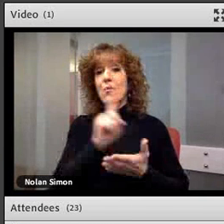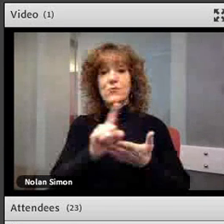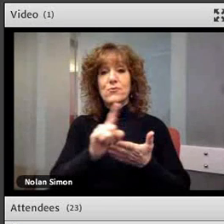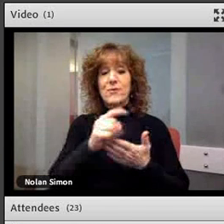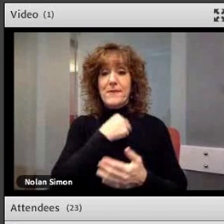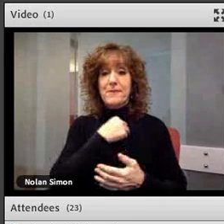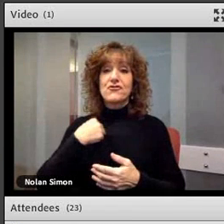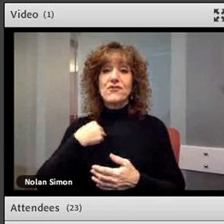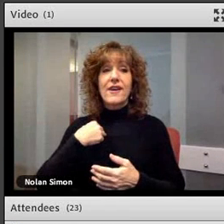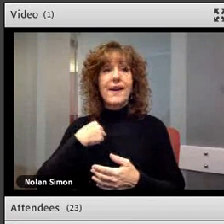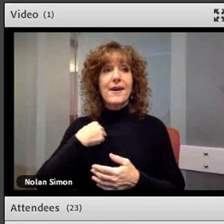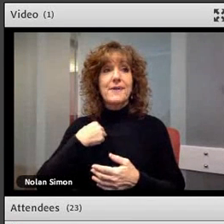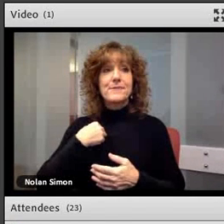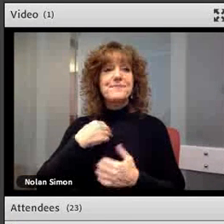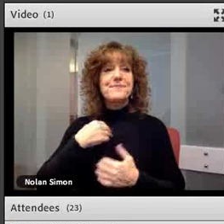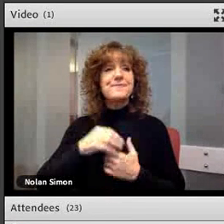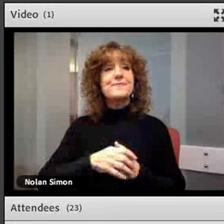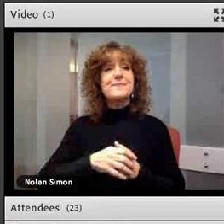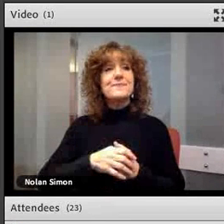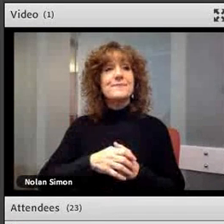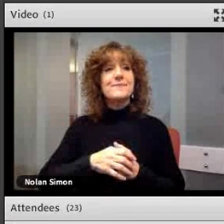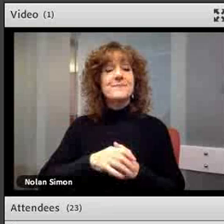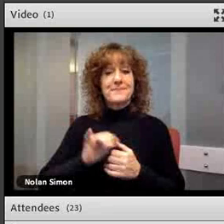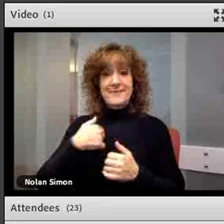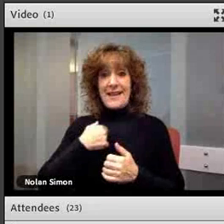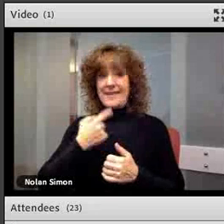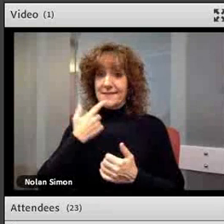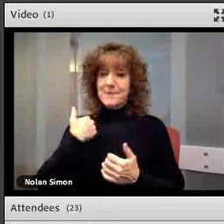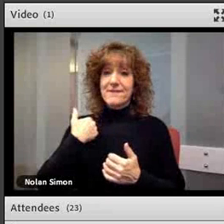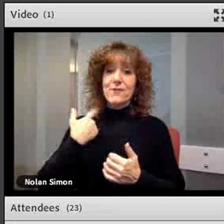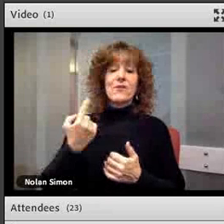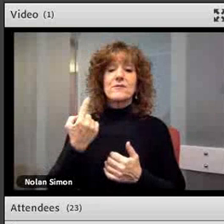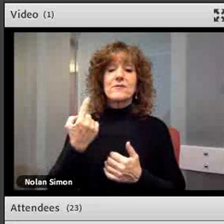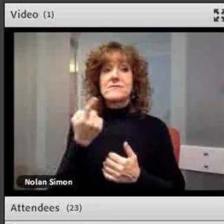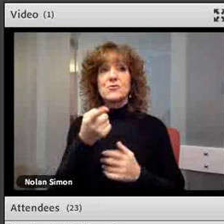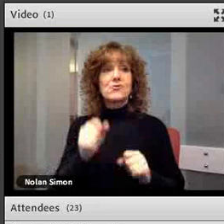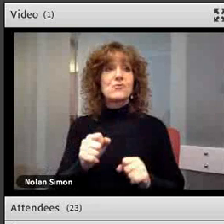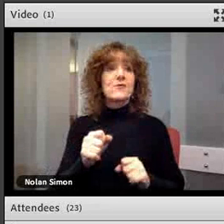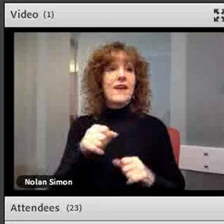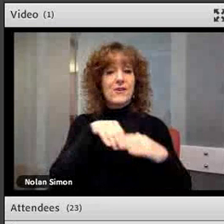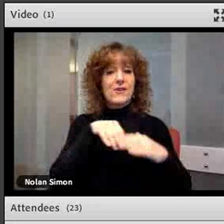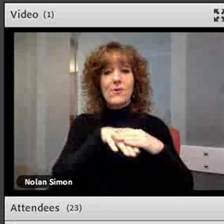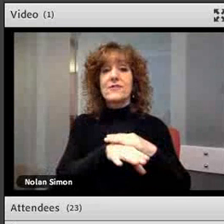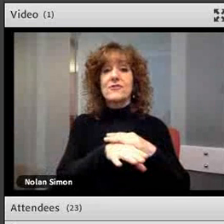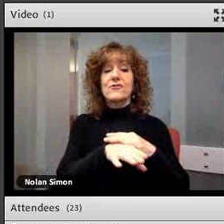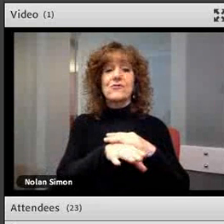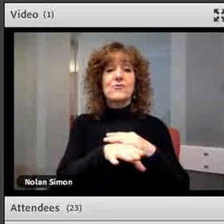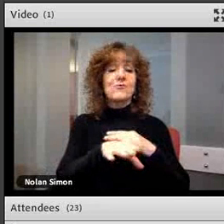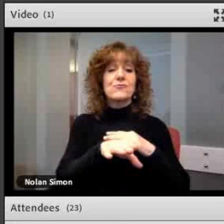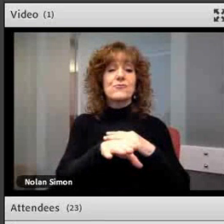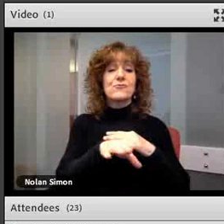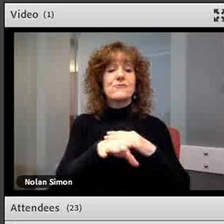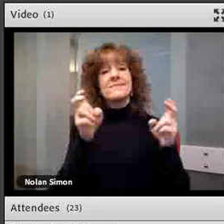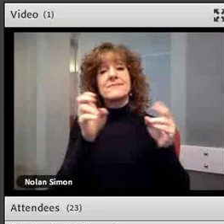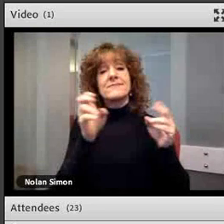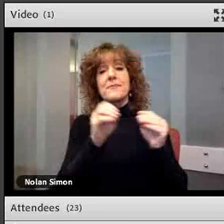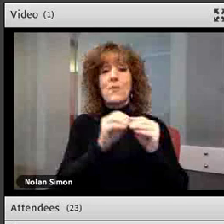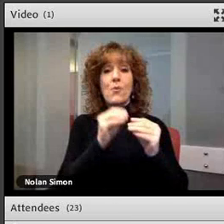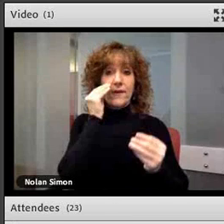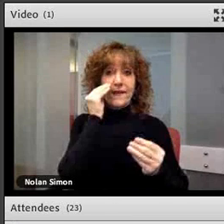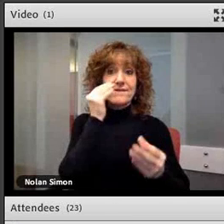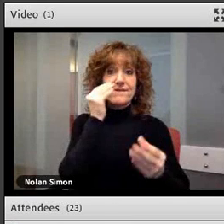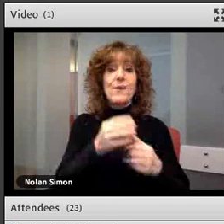membership. And like I said, you can always go into each of these, the more info, and you